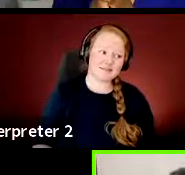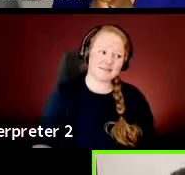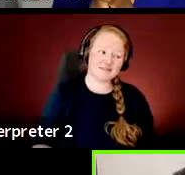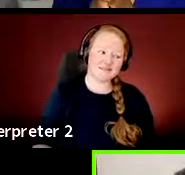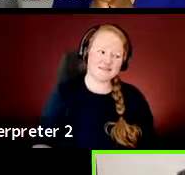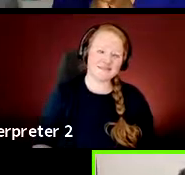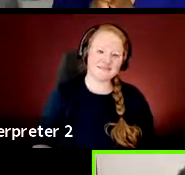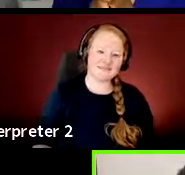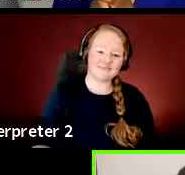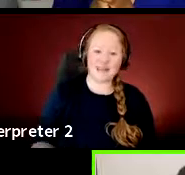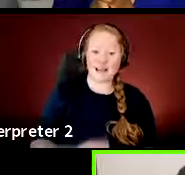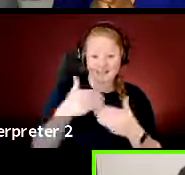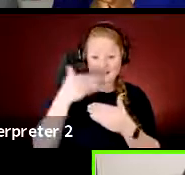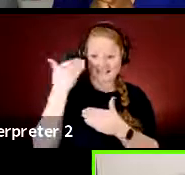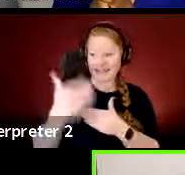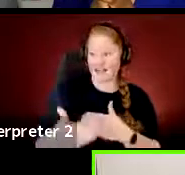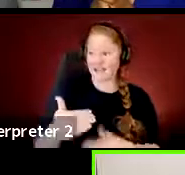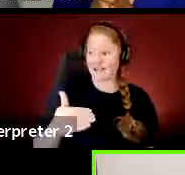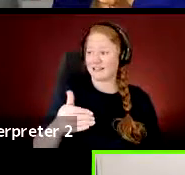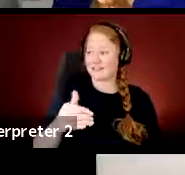Next, Shabibi.